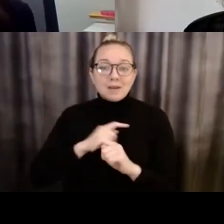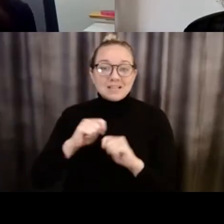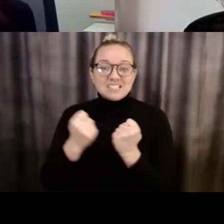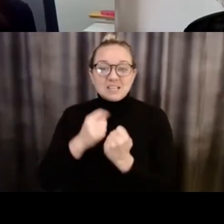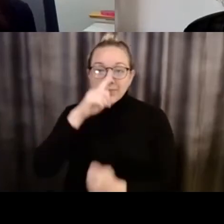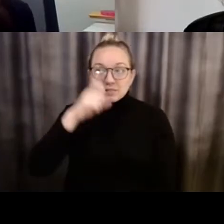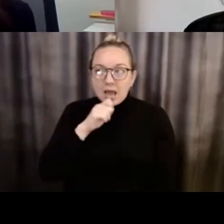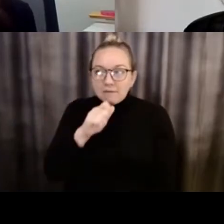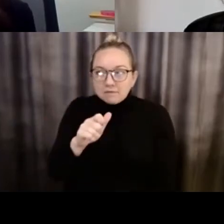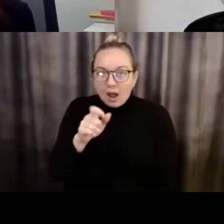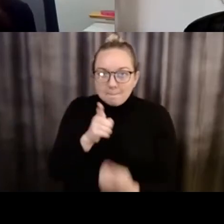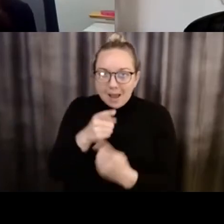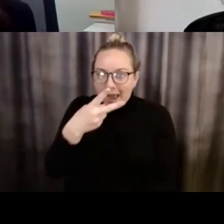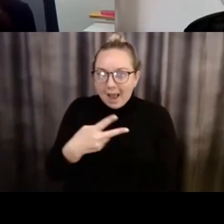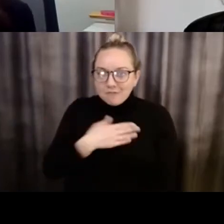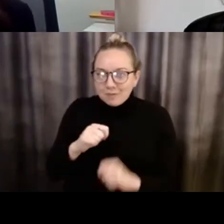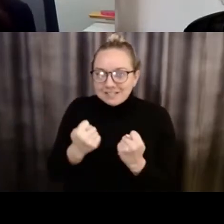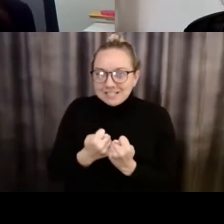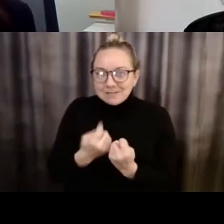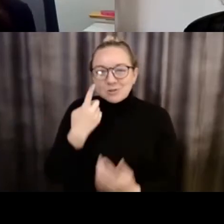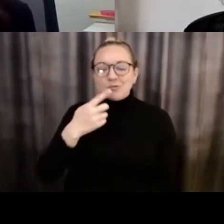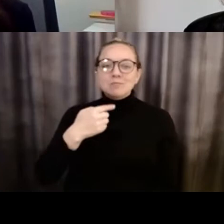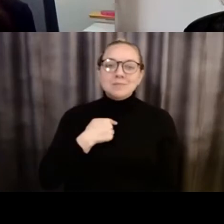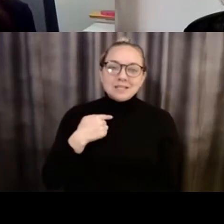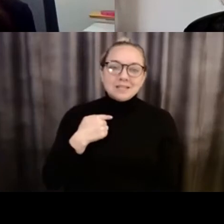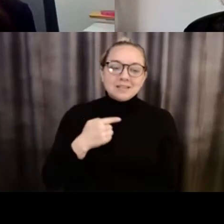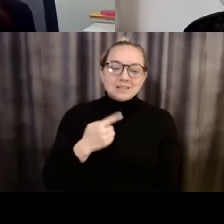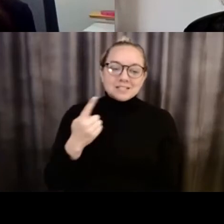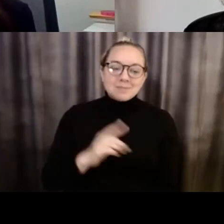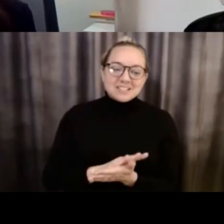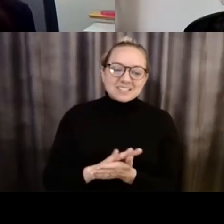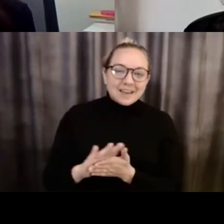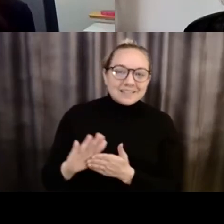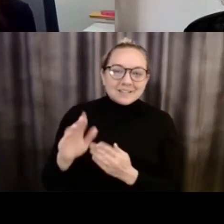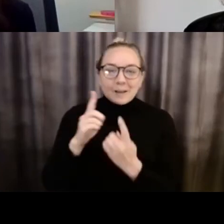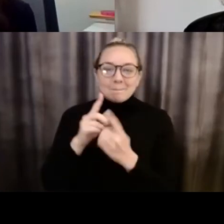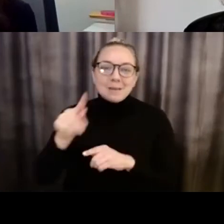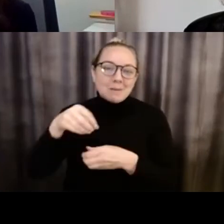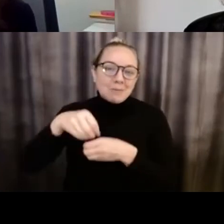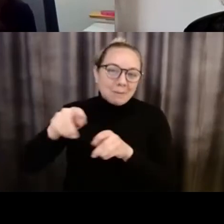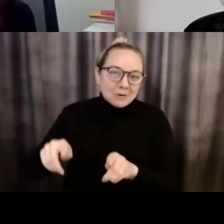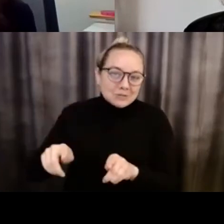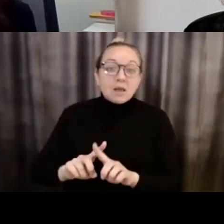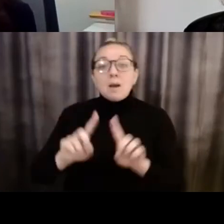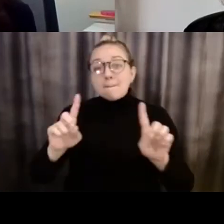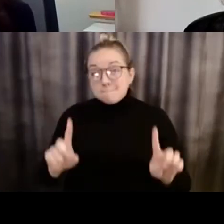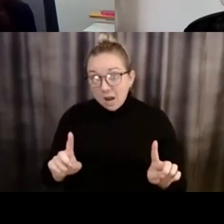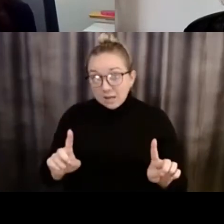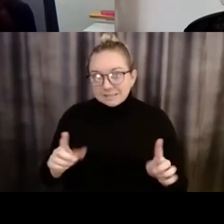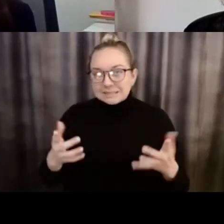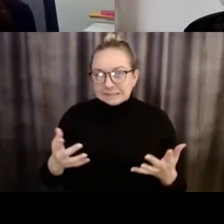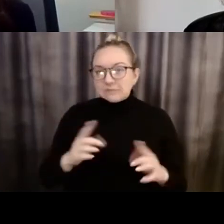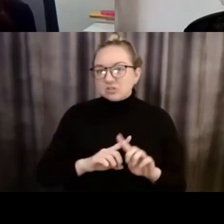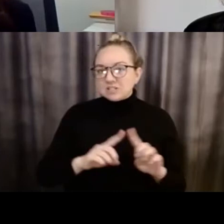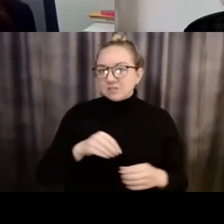So for me, it's just a nice thing to do. I'm so looking forward to meeting them, right? But there are differences in opinions. Some people may